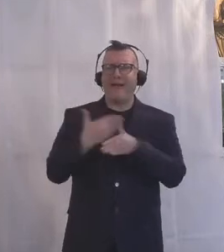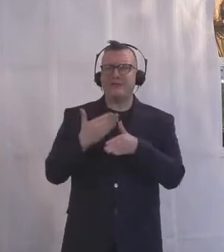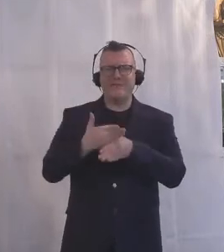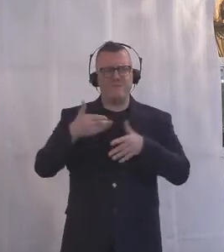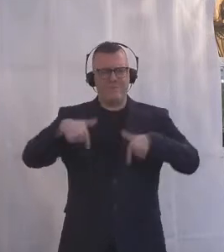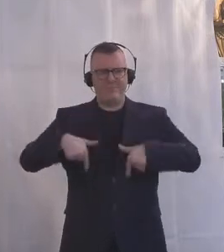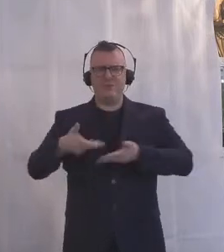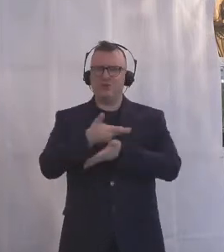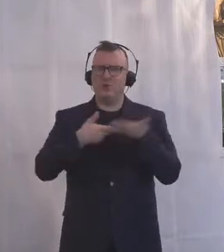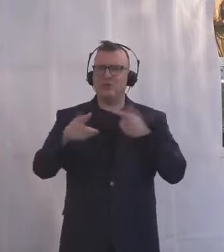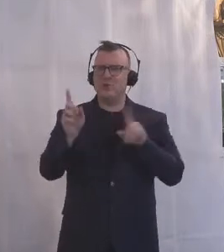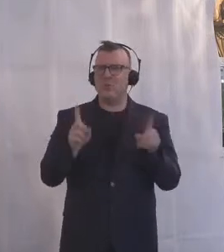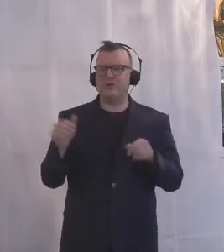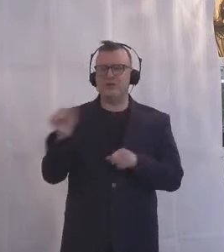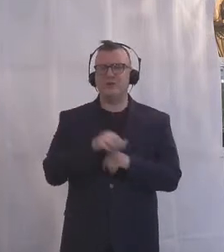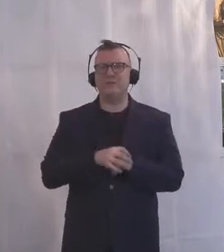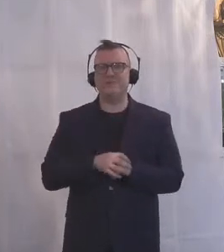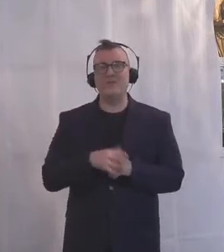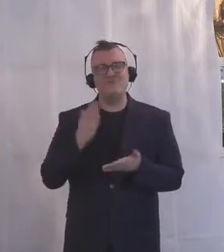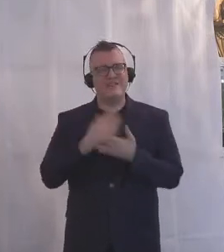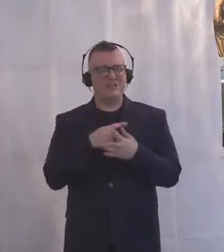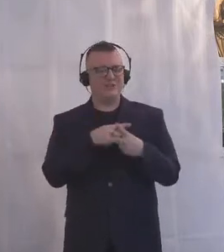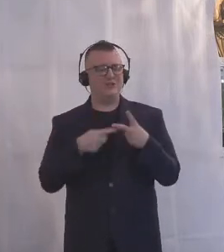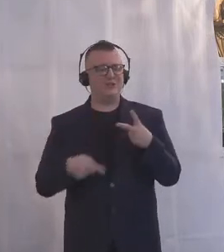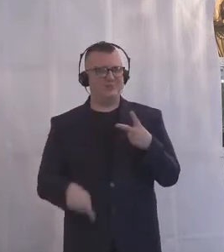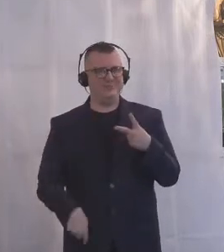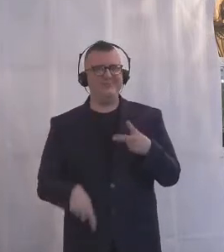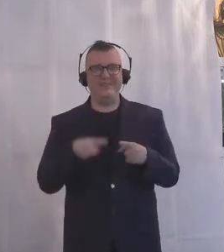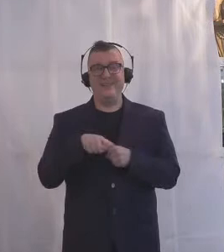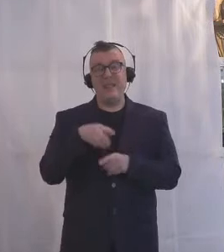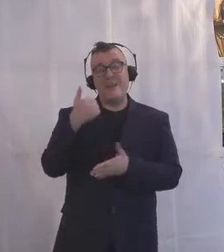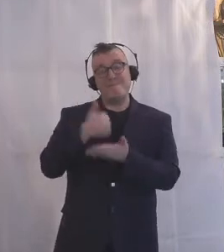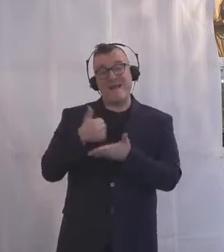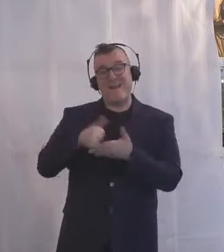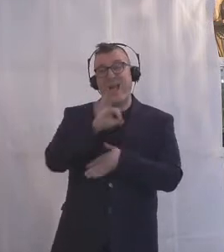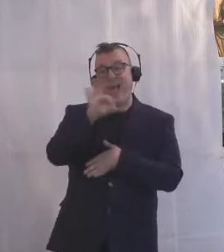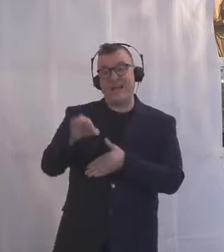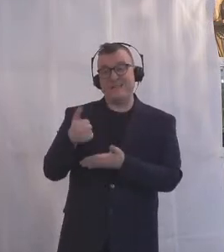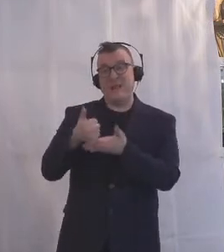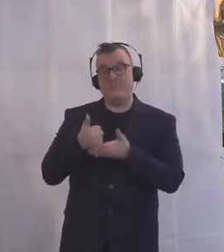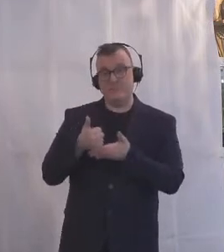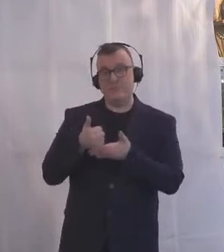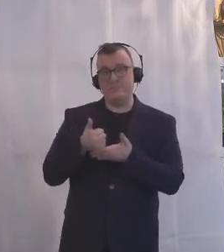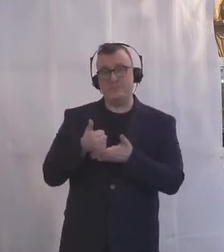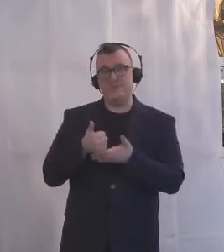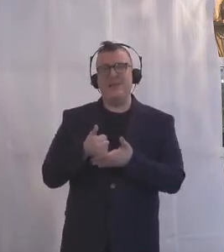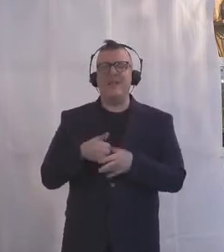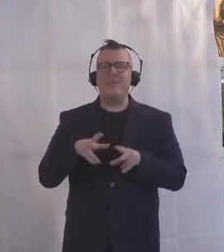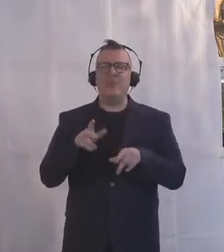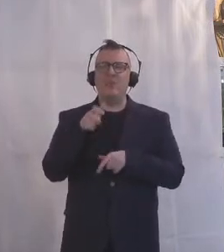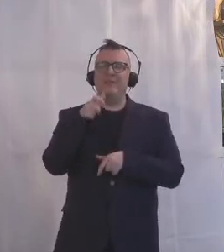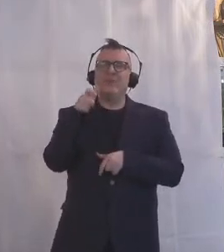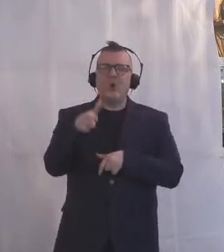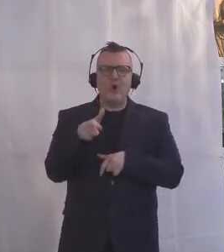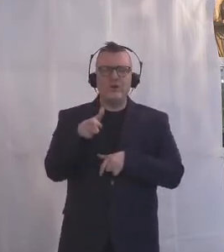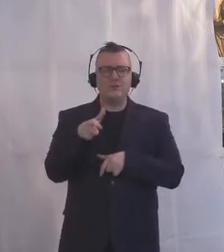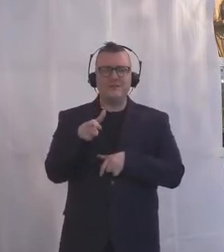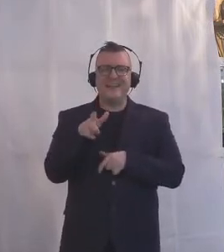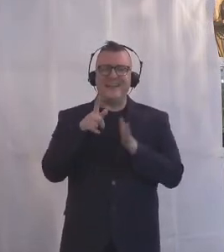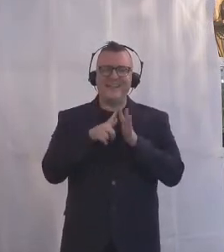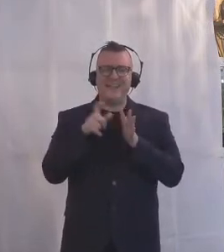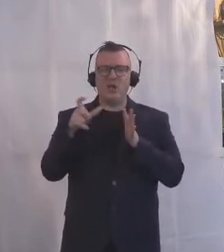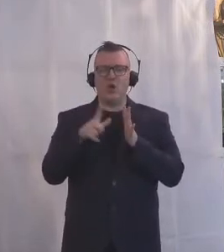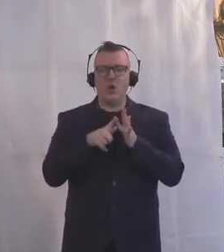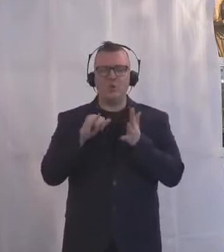that people can take away, do you think? A couple, ask your bank for help, or ask the ecosystem. I hate that word ecosystem, but ask this